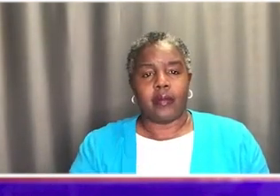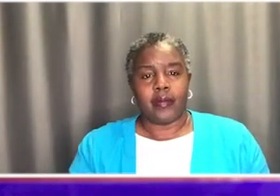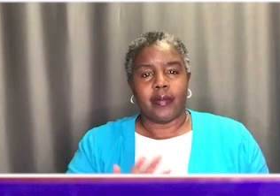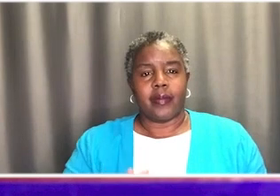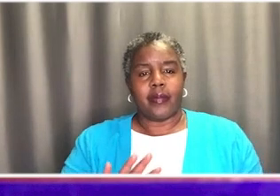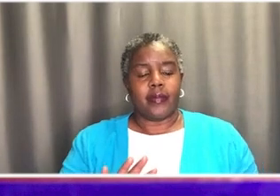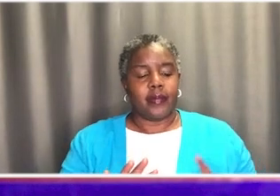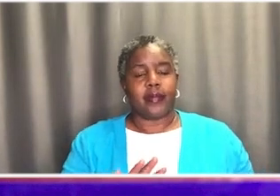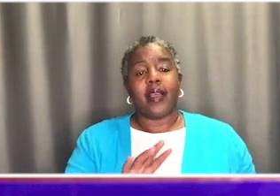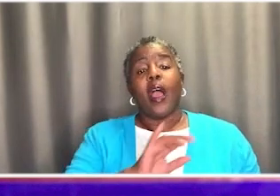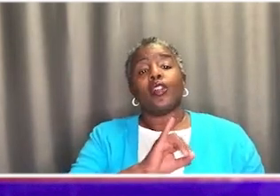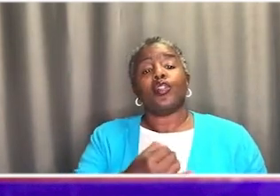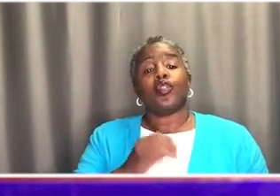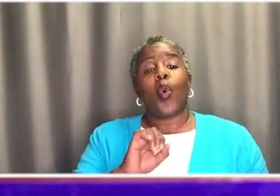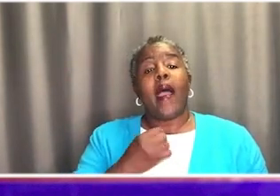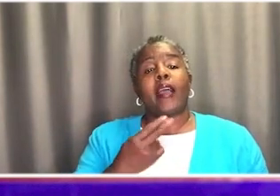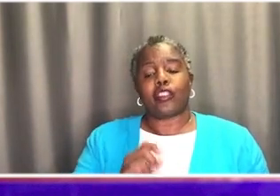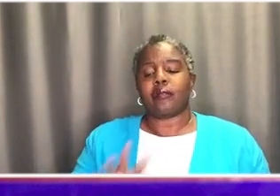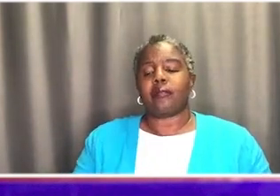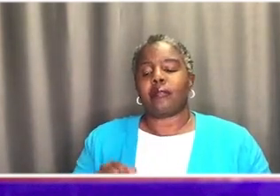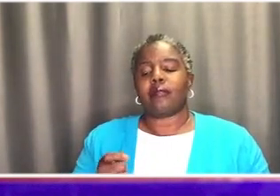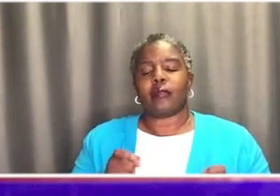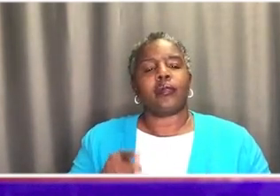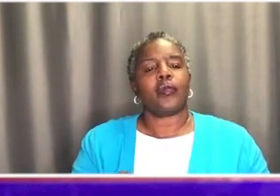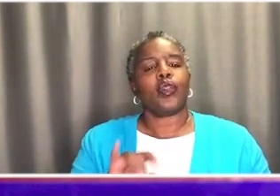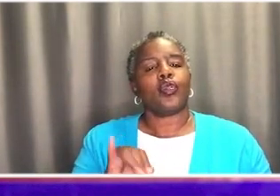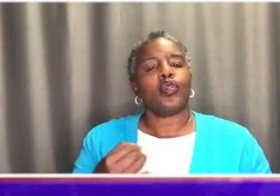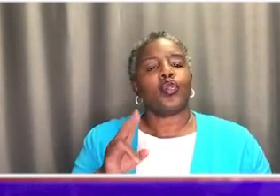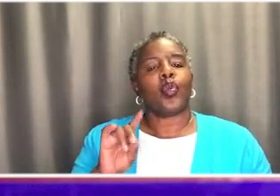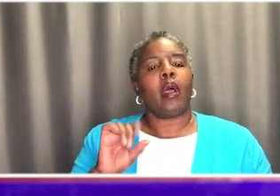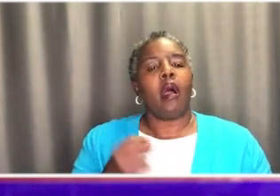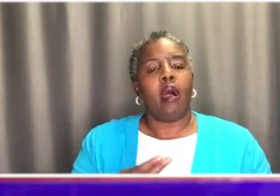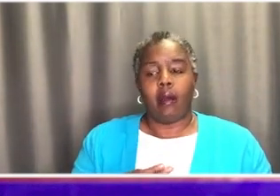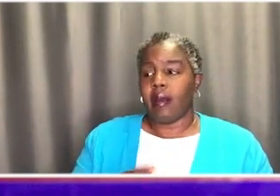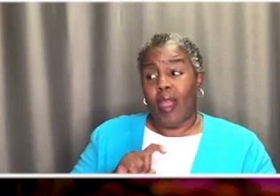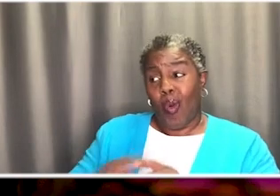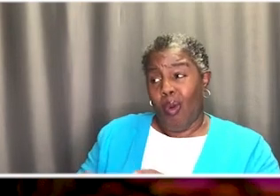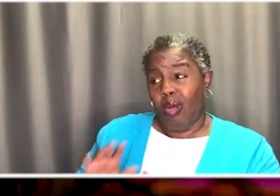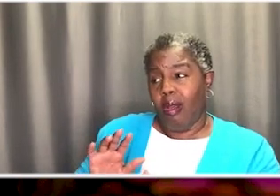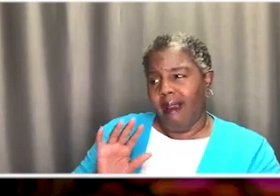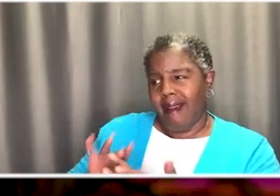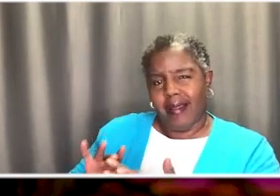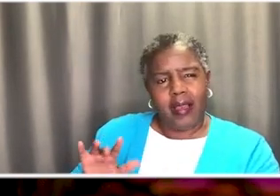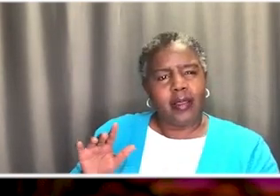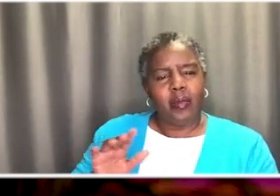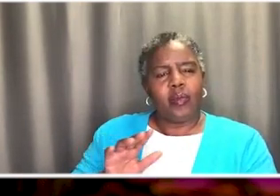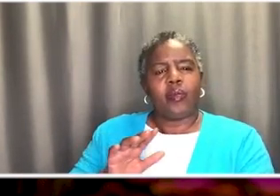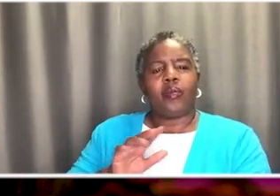time. King Joash called the priests to say that there has been damages in